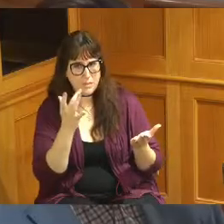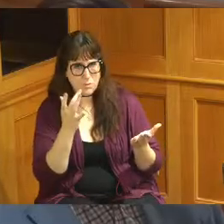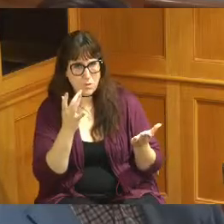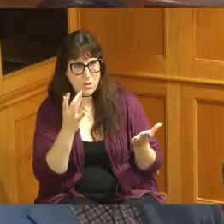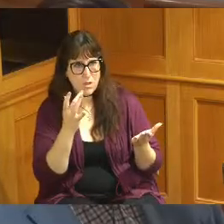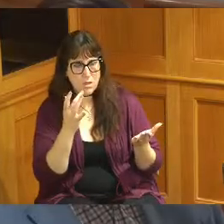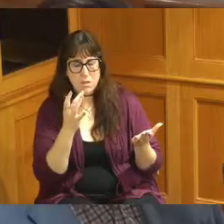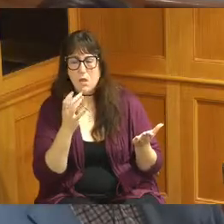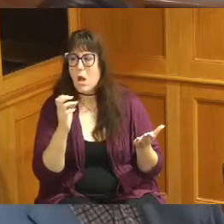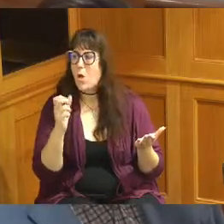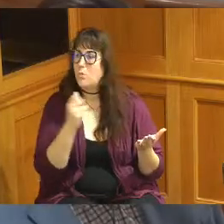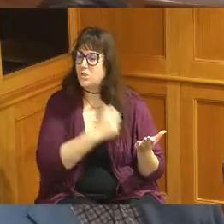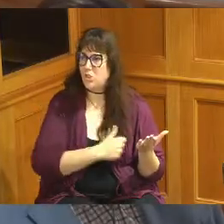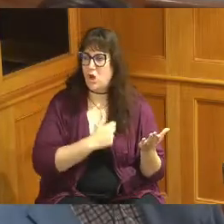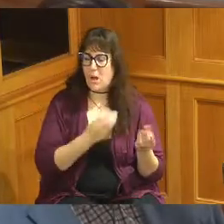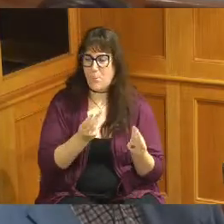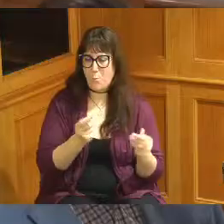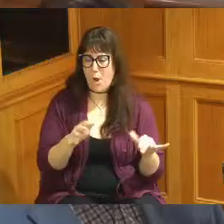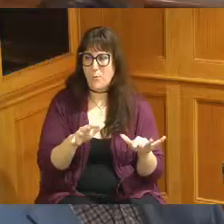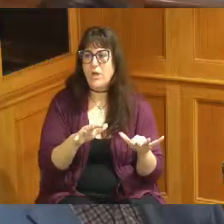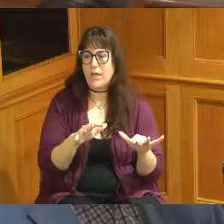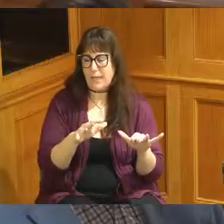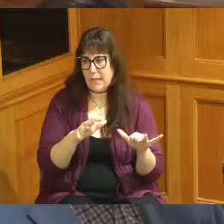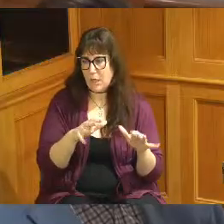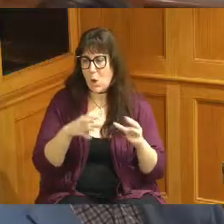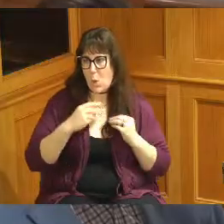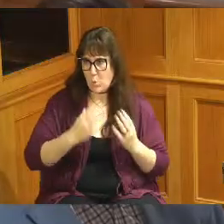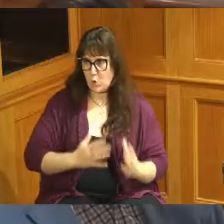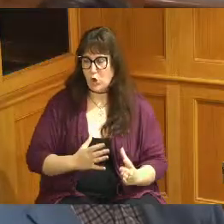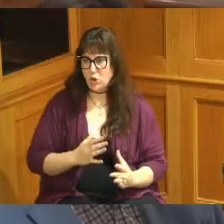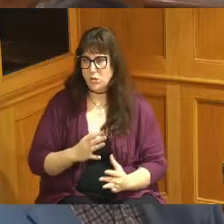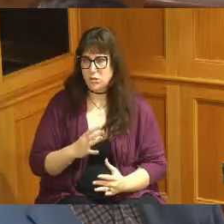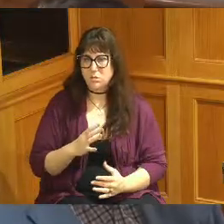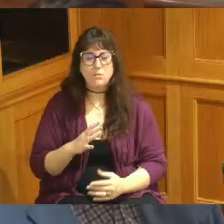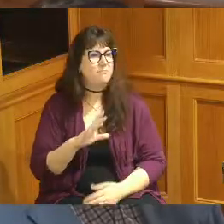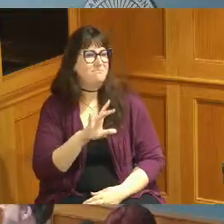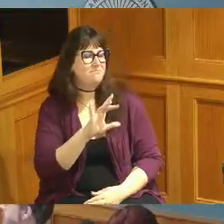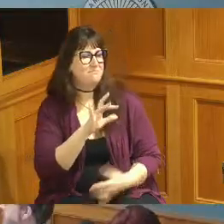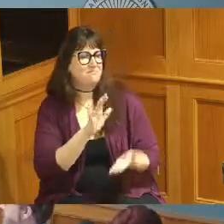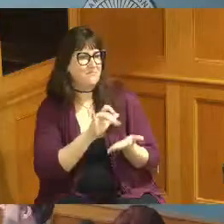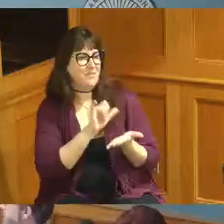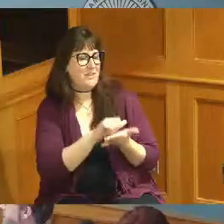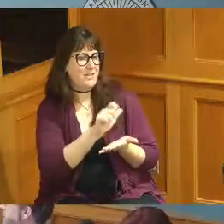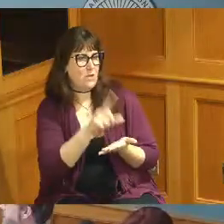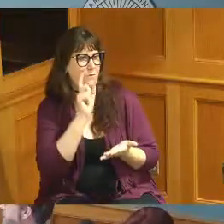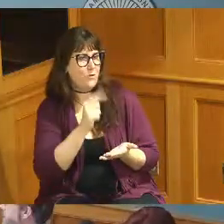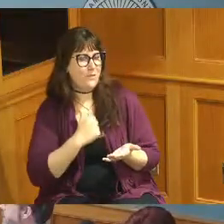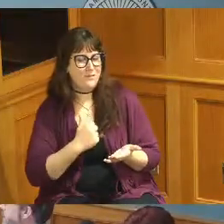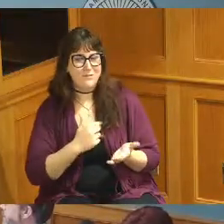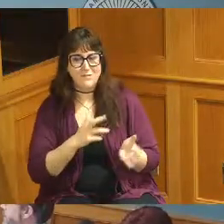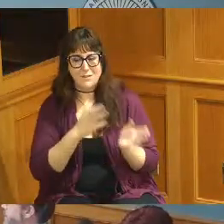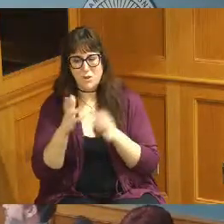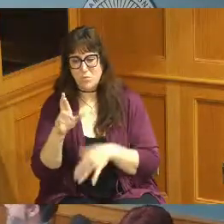Sorry. I meant property owners. My apologies. all right. That's all I have, thanks. Thank you. Commissioner Reese?